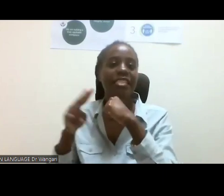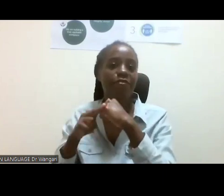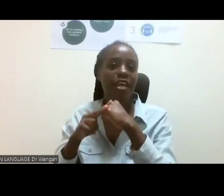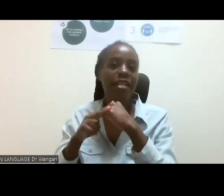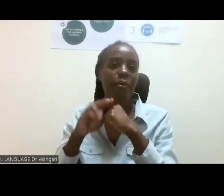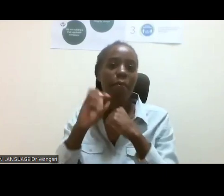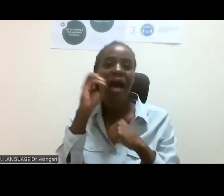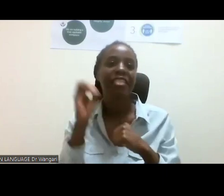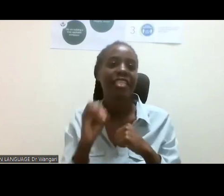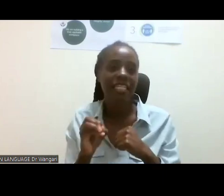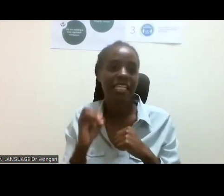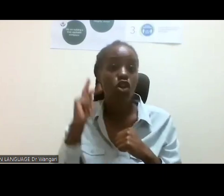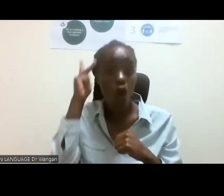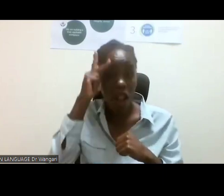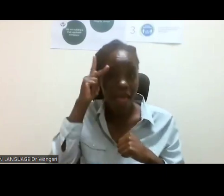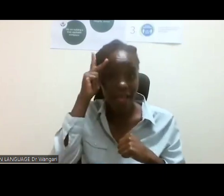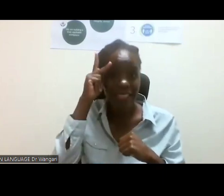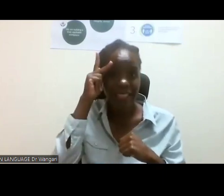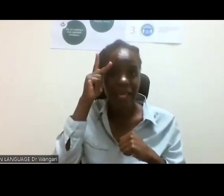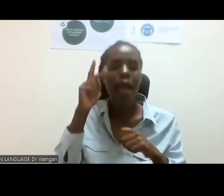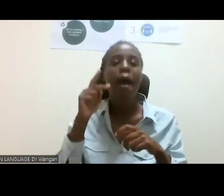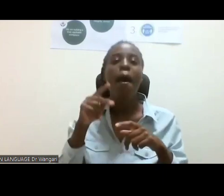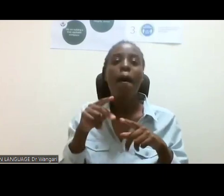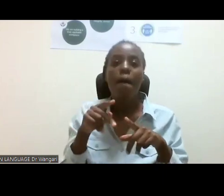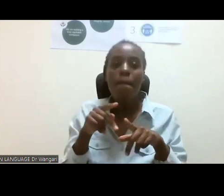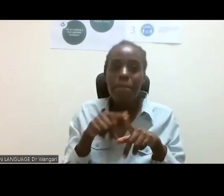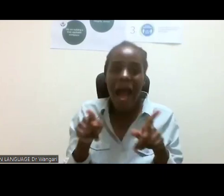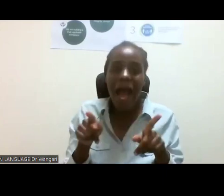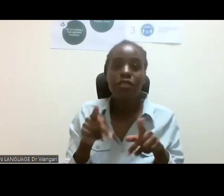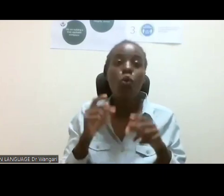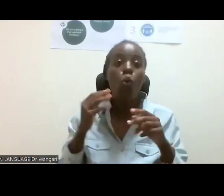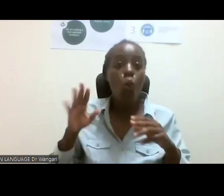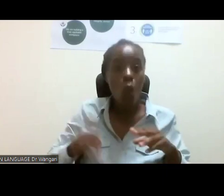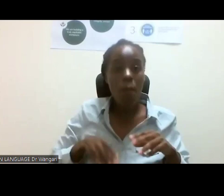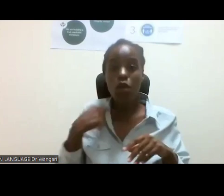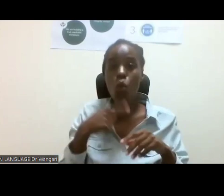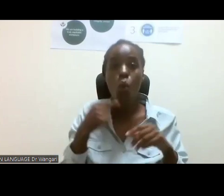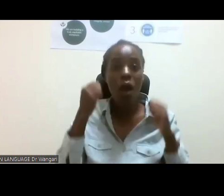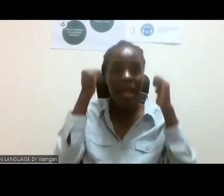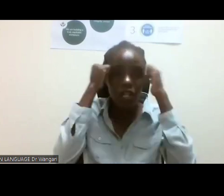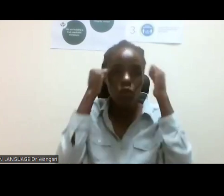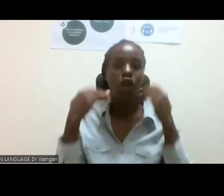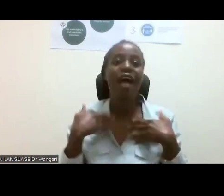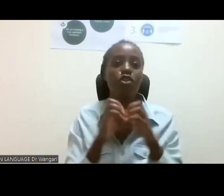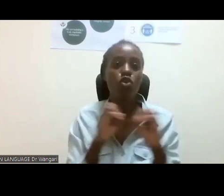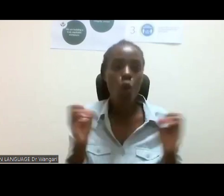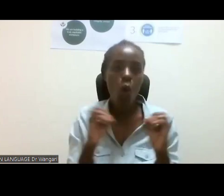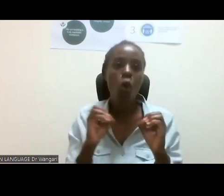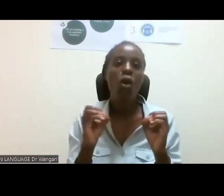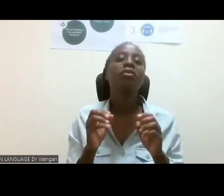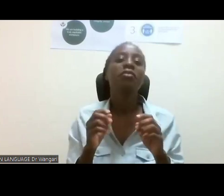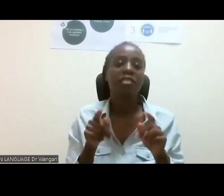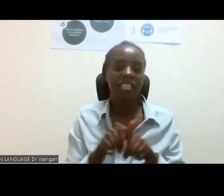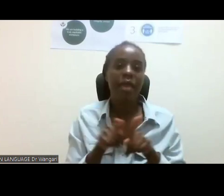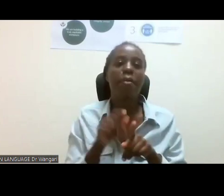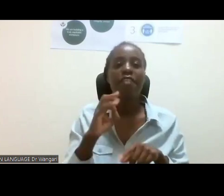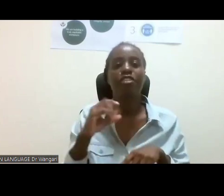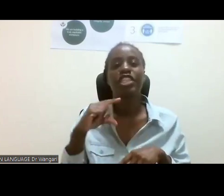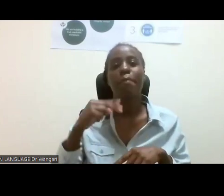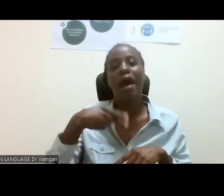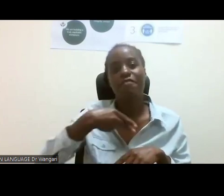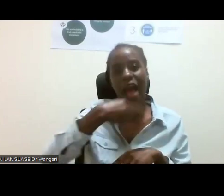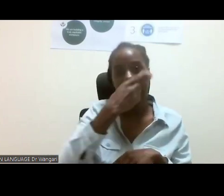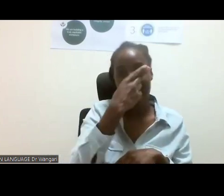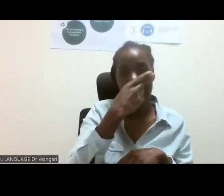on FGM is 92.4% to women with no education, compared to 99.3% to women with more than secondary